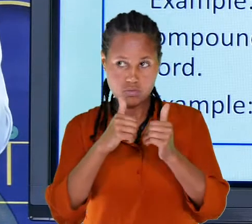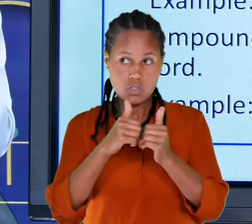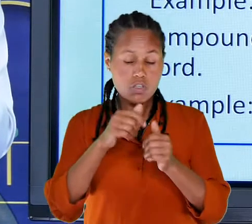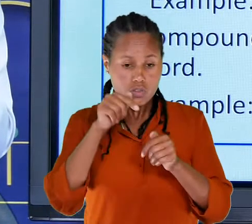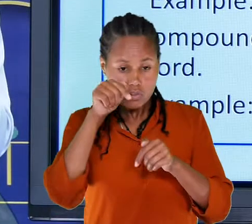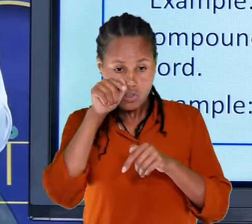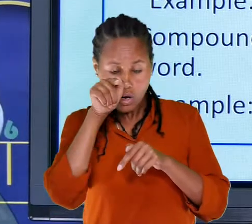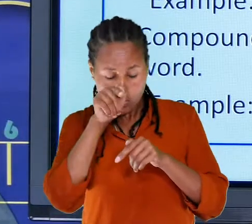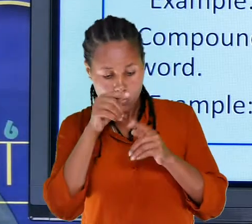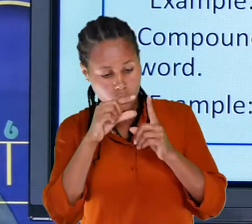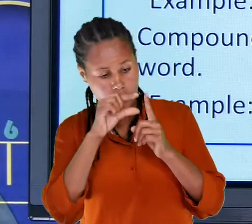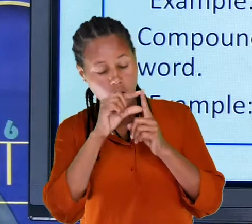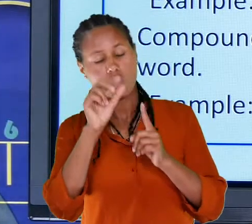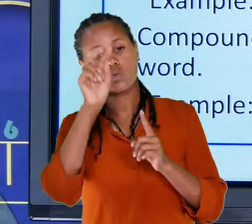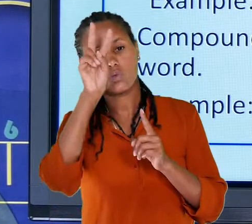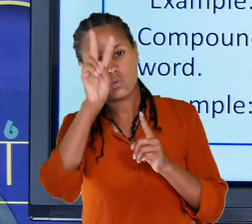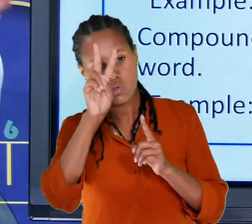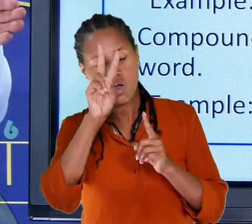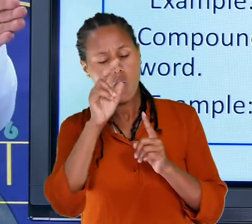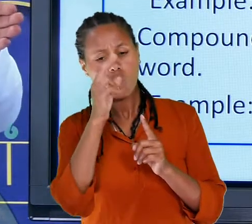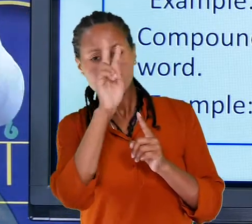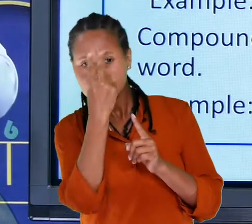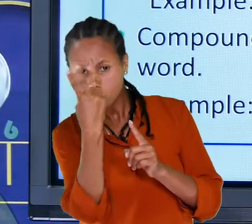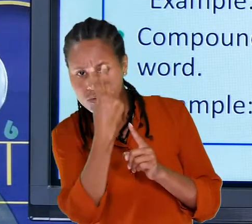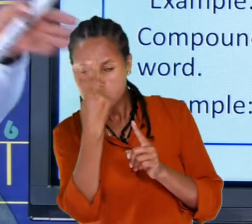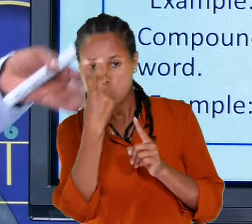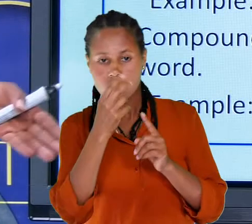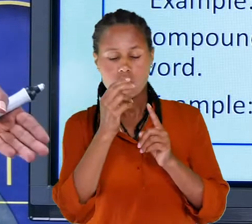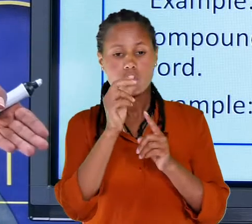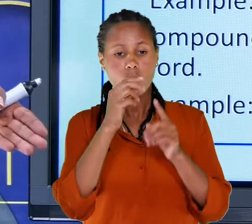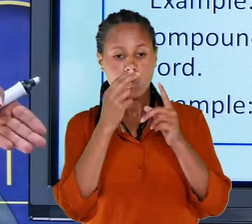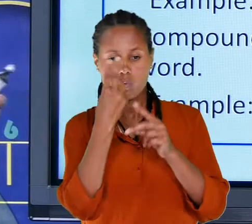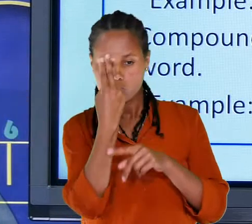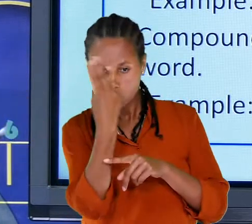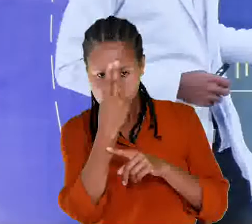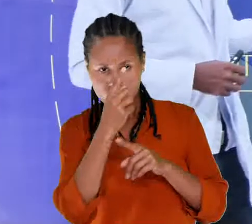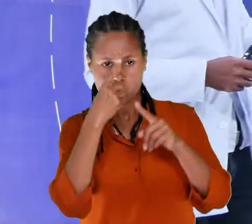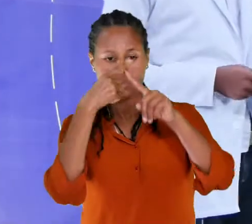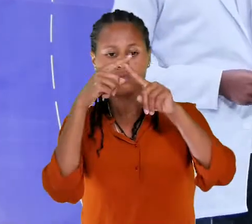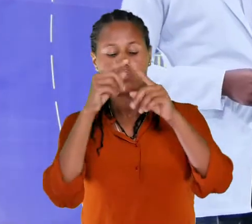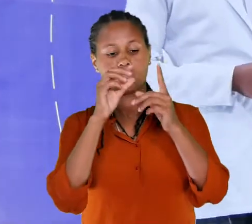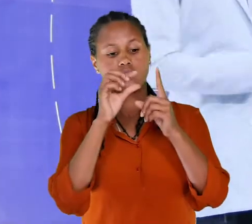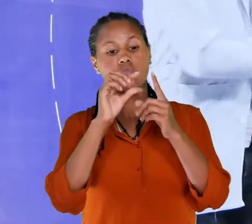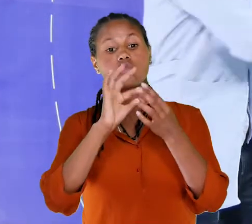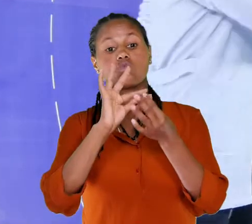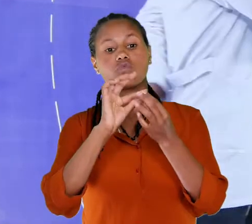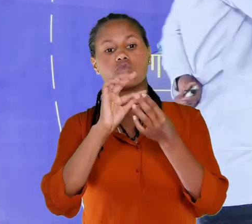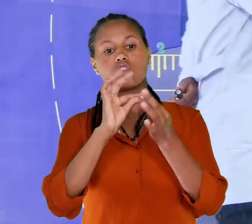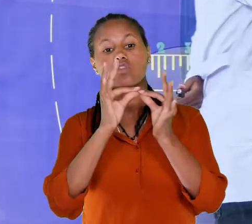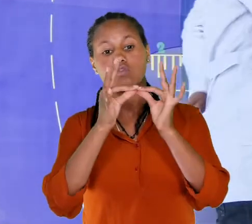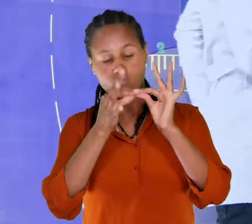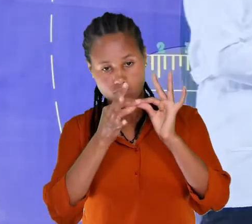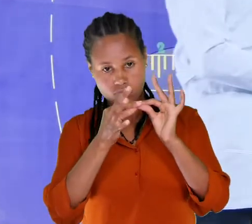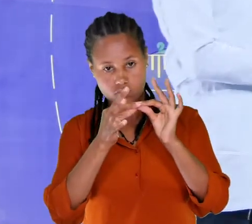that words are two, and both of them have different meaning. Here,